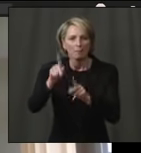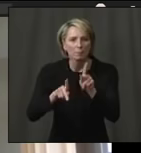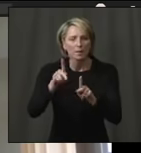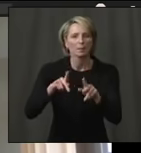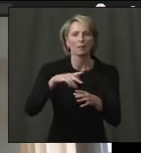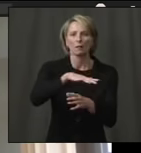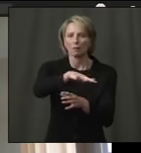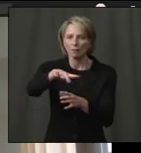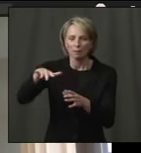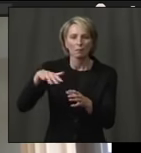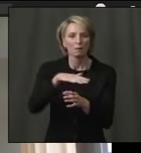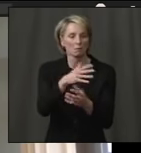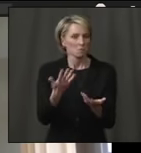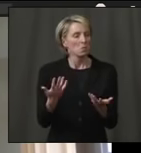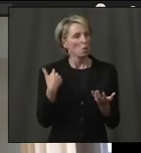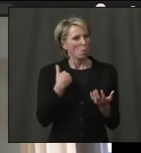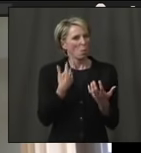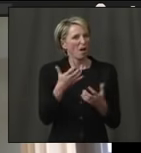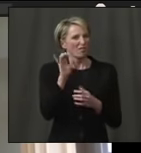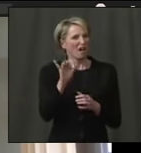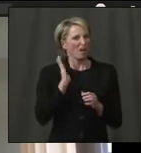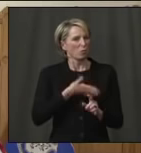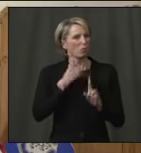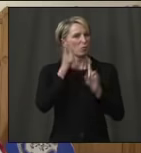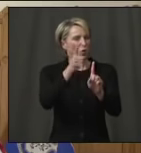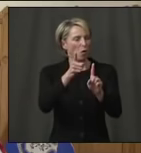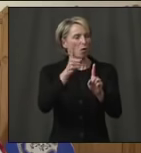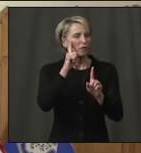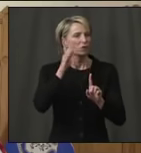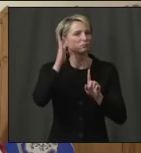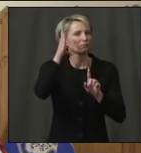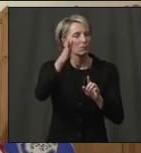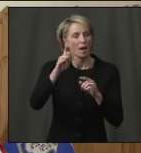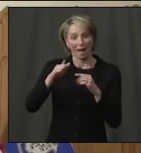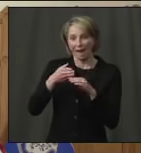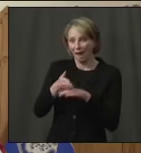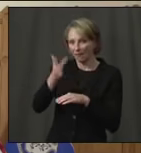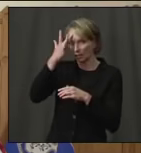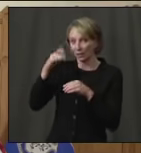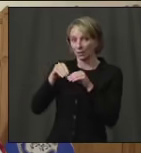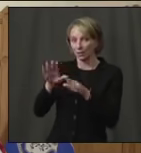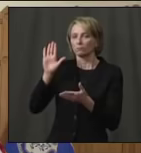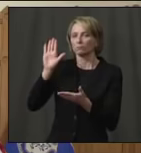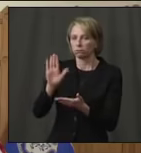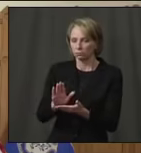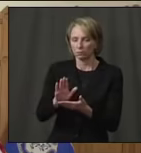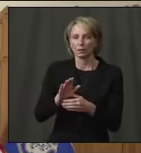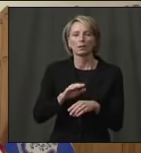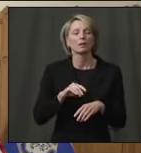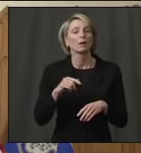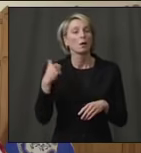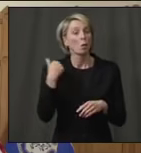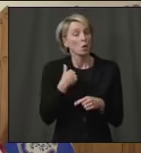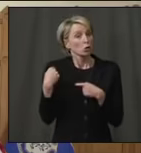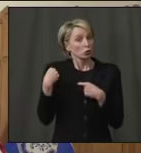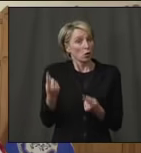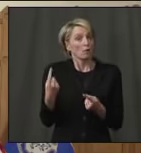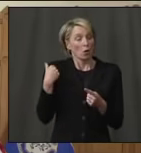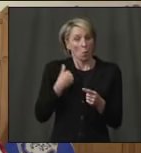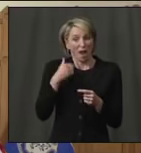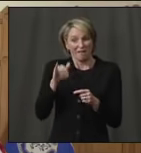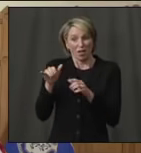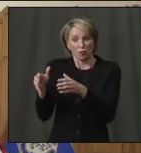complete count committees with the census, but we've also seen that this approach has been very effective during